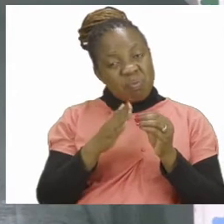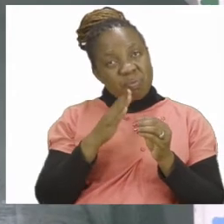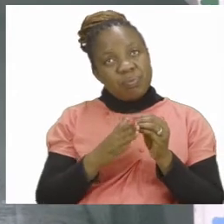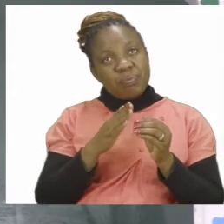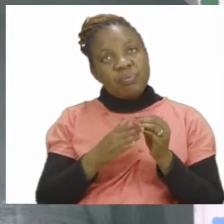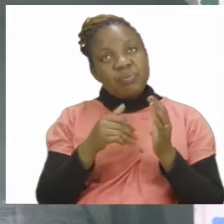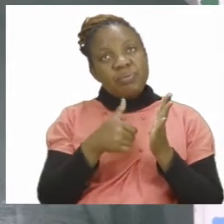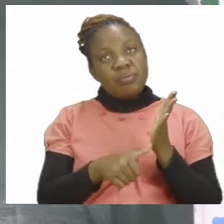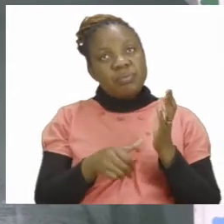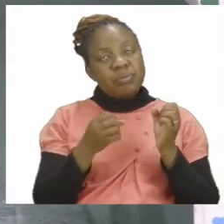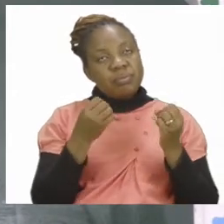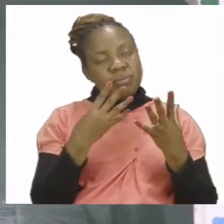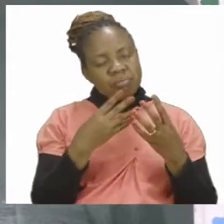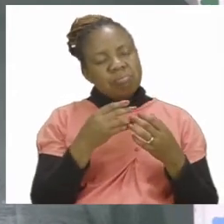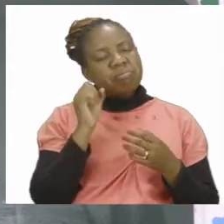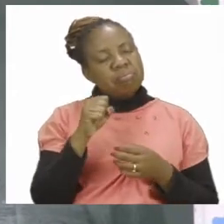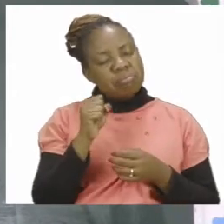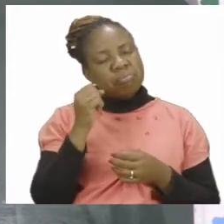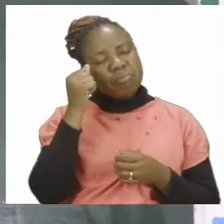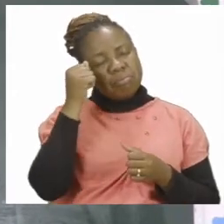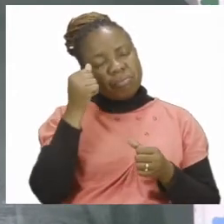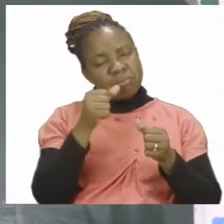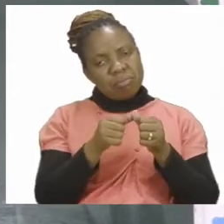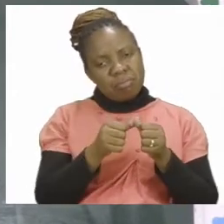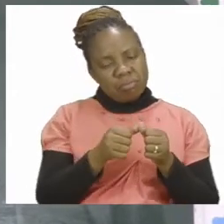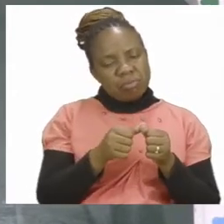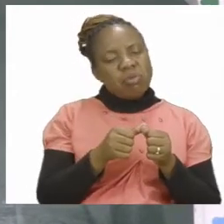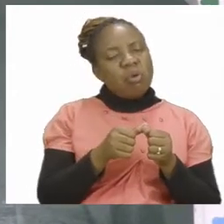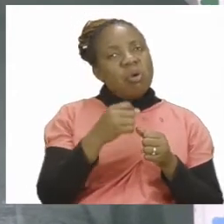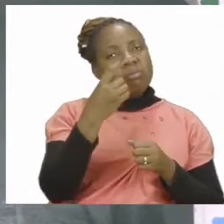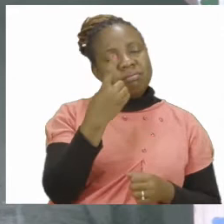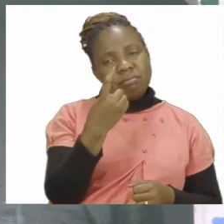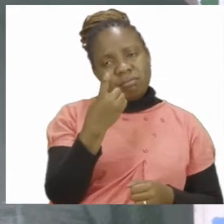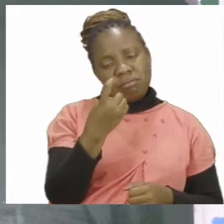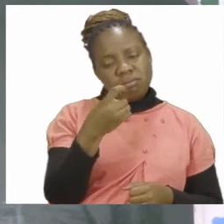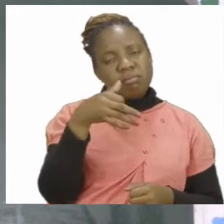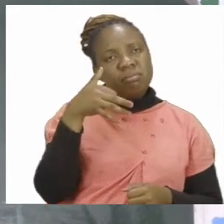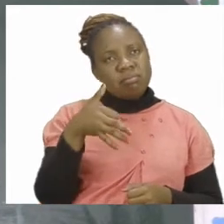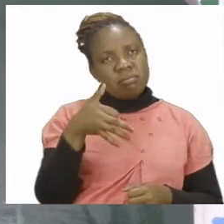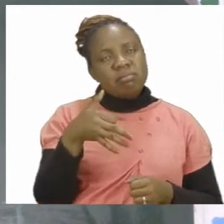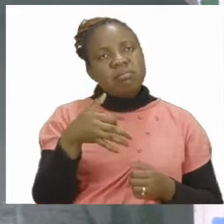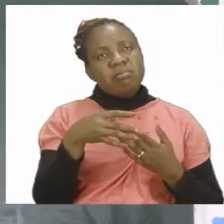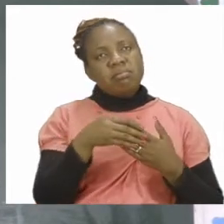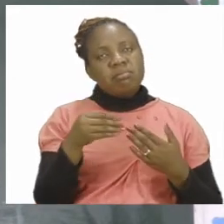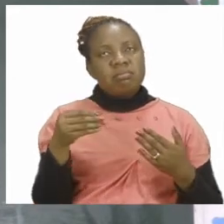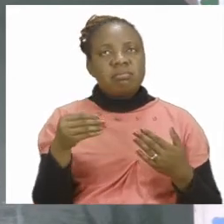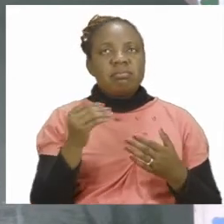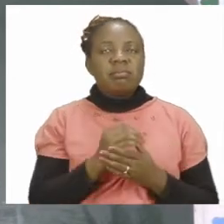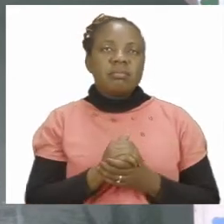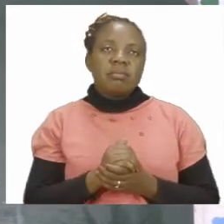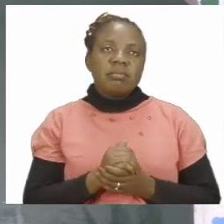bread? That's right, it was 10 Namibian dollars.